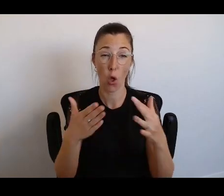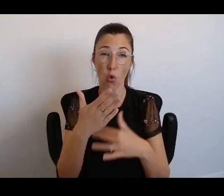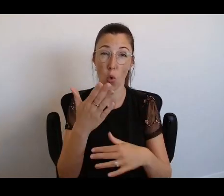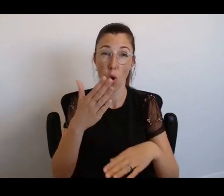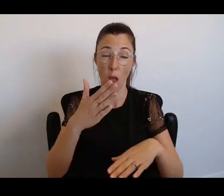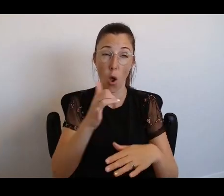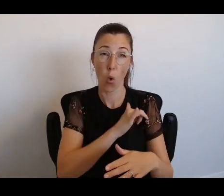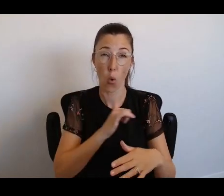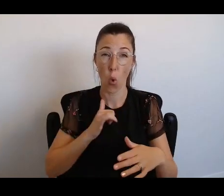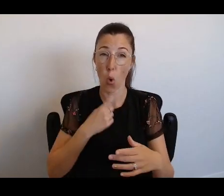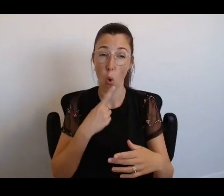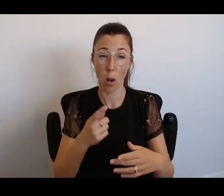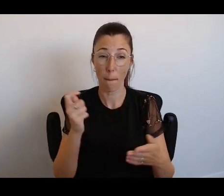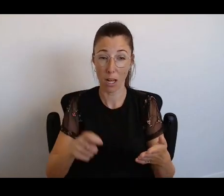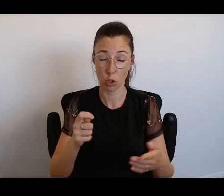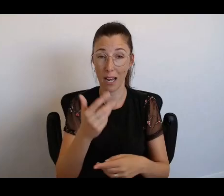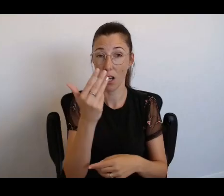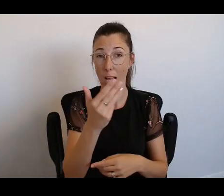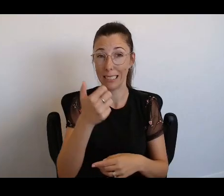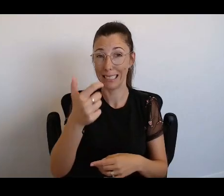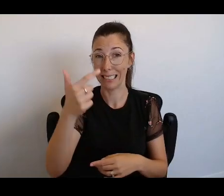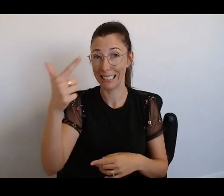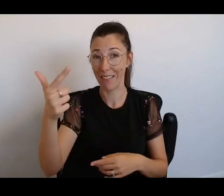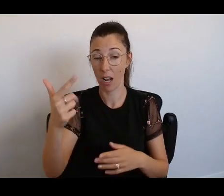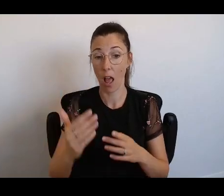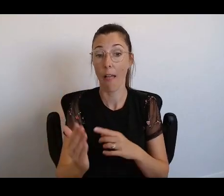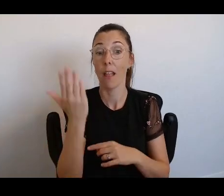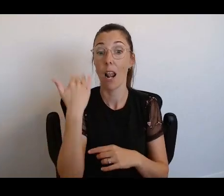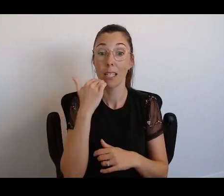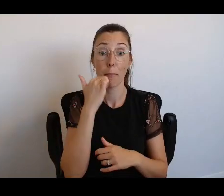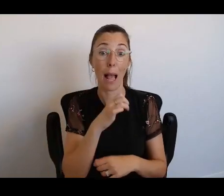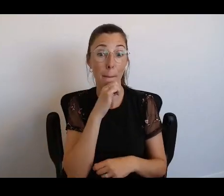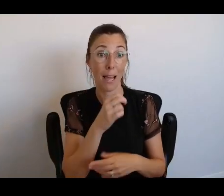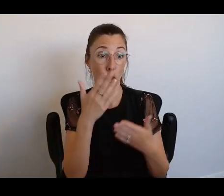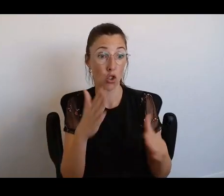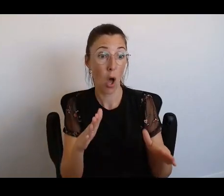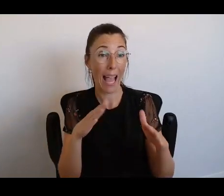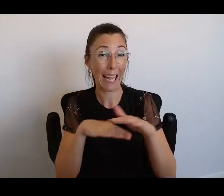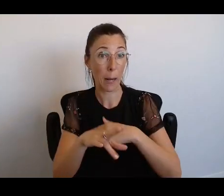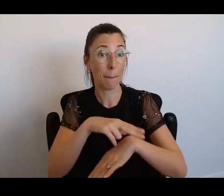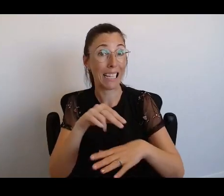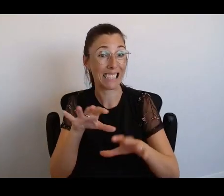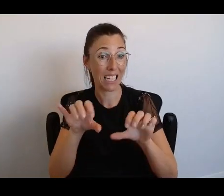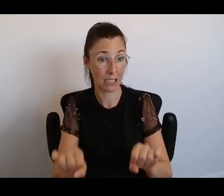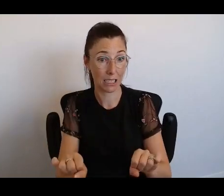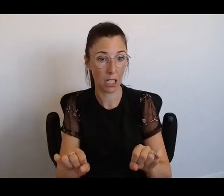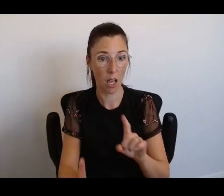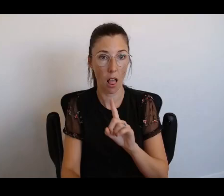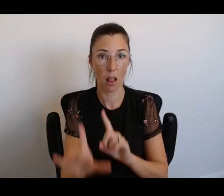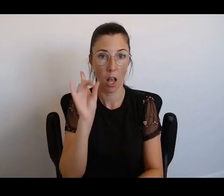The last black man to die in police custody in the hands of a policeman was last week. These statistics are not